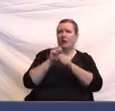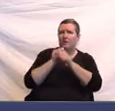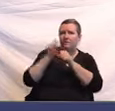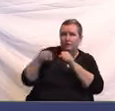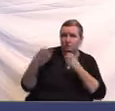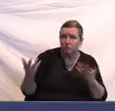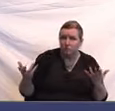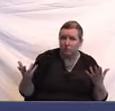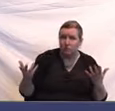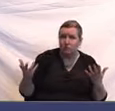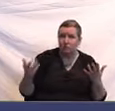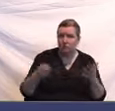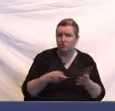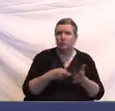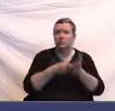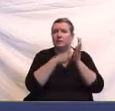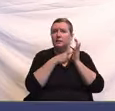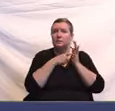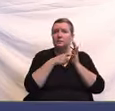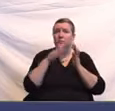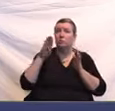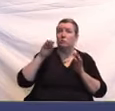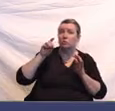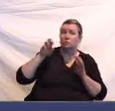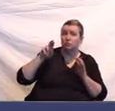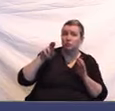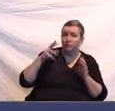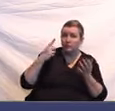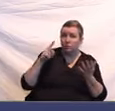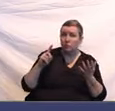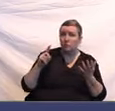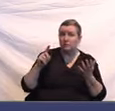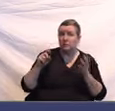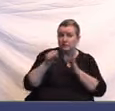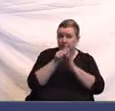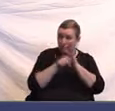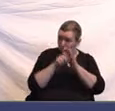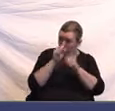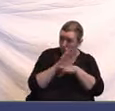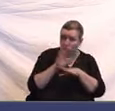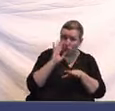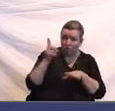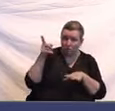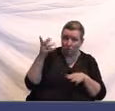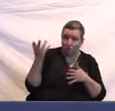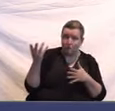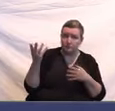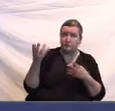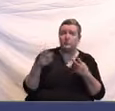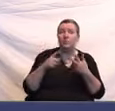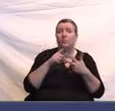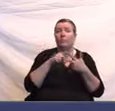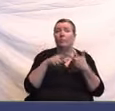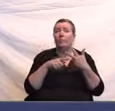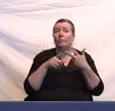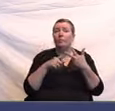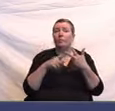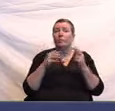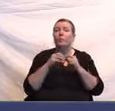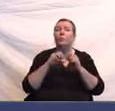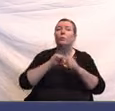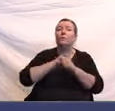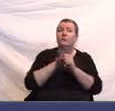requirement for state workers to requiring a booster shot? Given the uptick in COVID cases and hospitalizations, any thoughts on